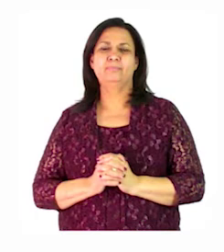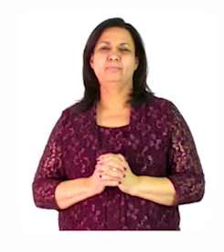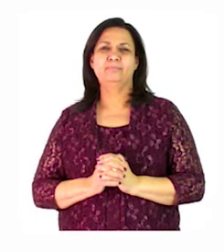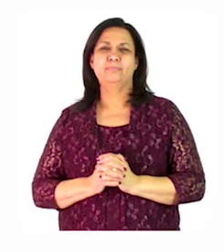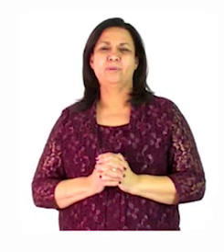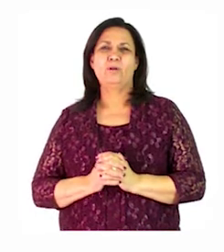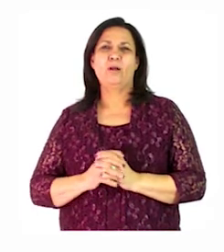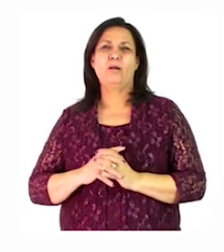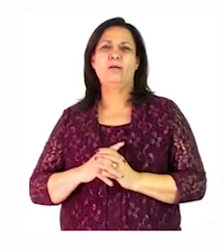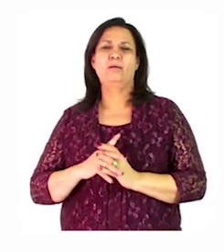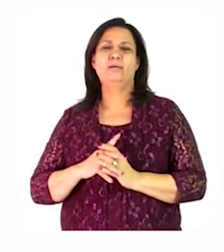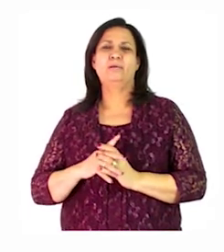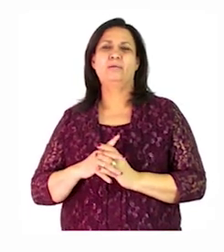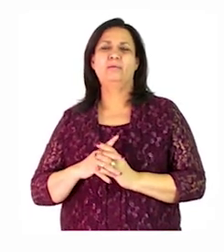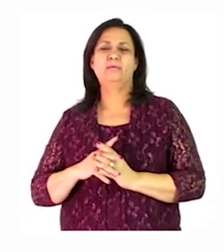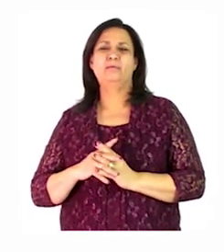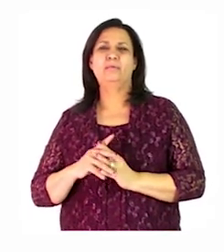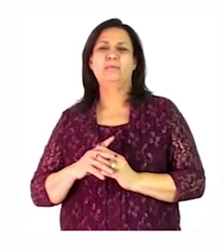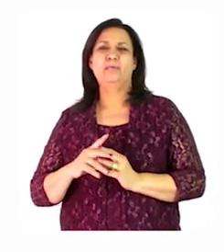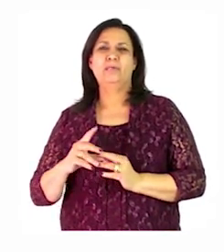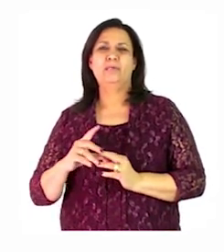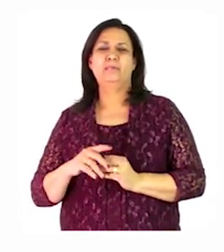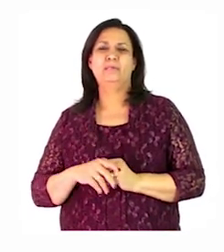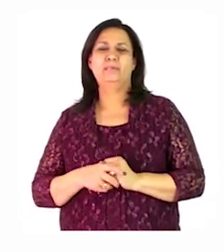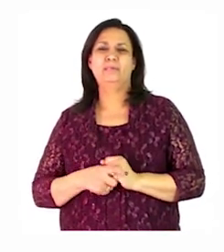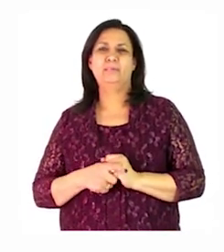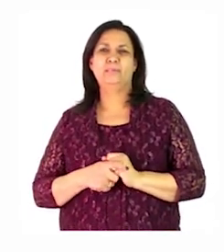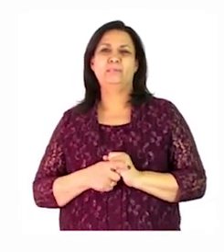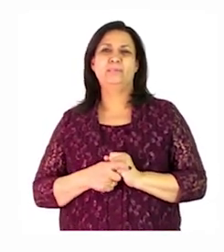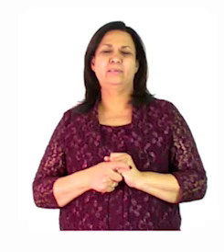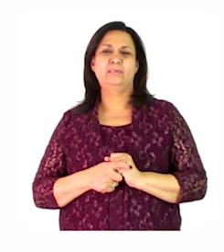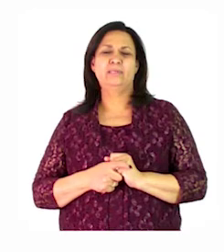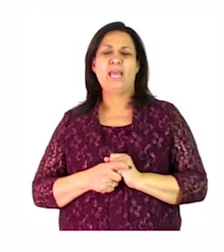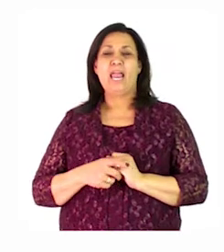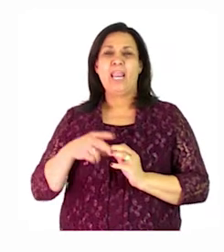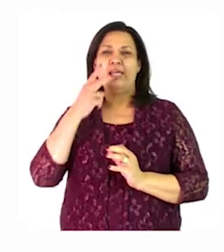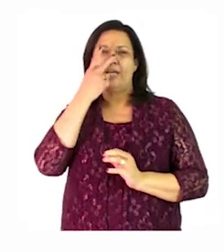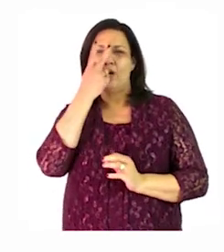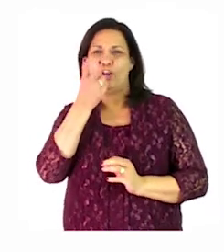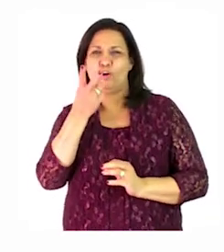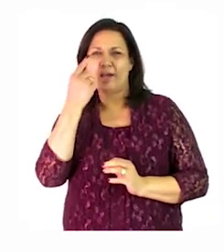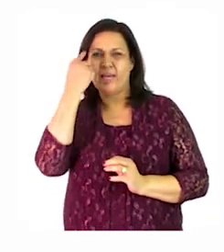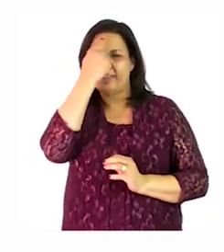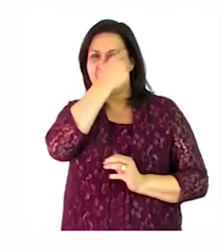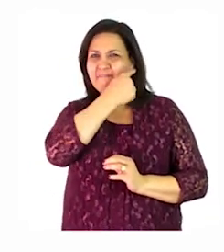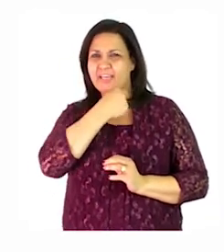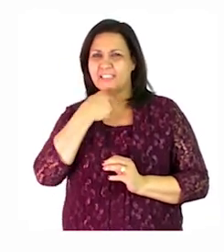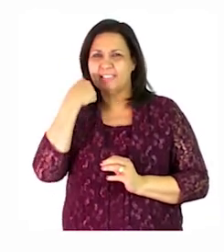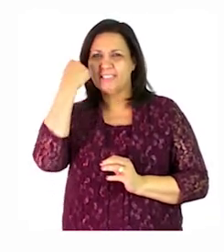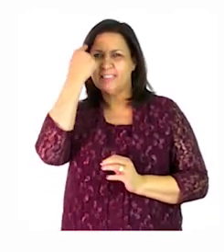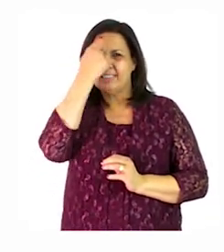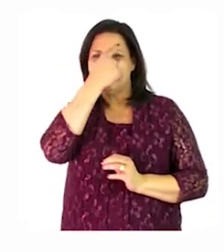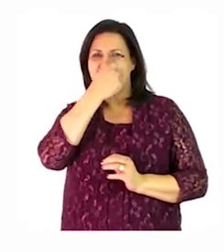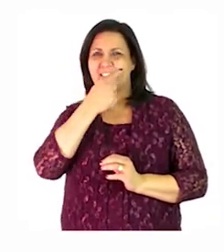one, or the very obvious one that we can see, let's look at the face of the tigers.